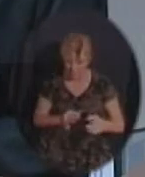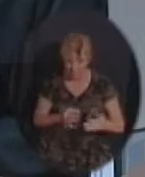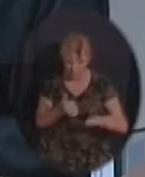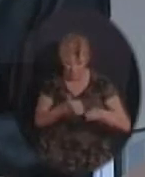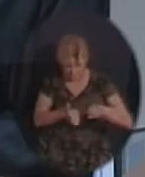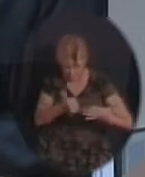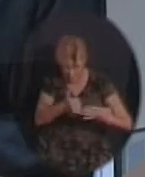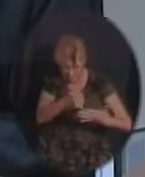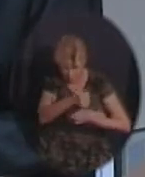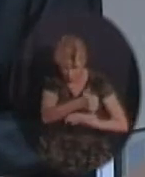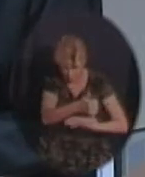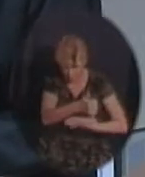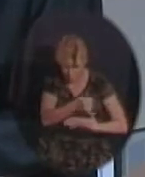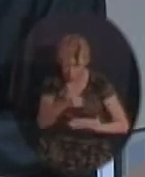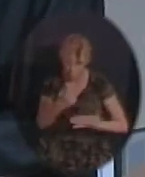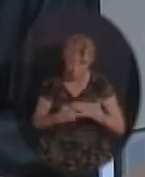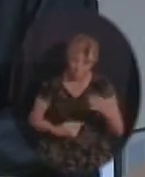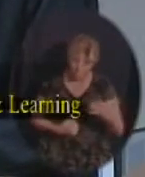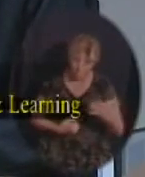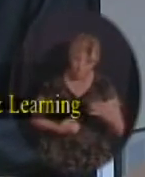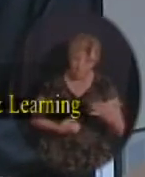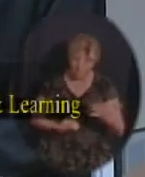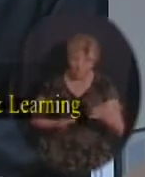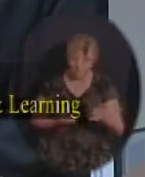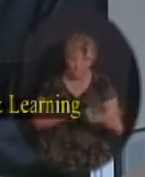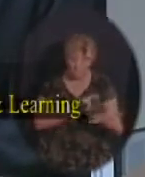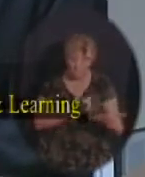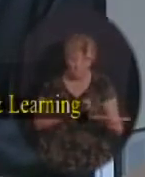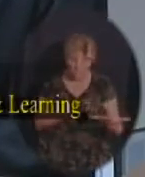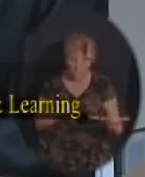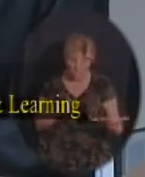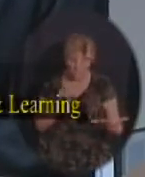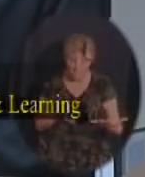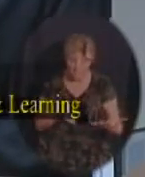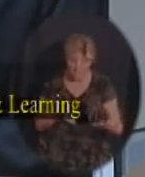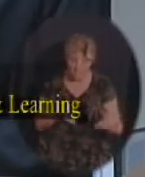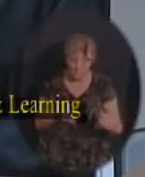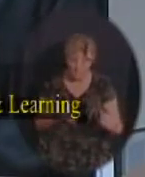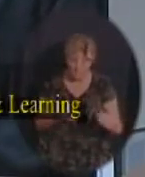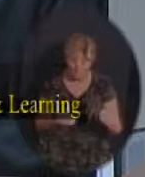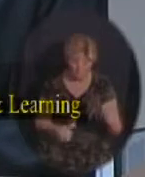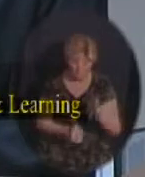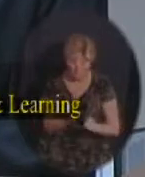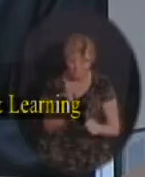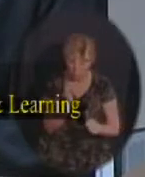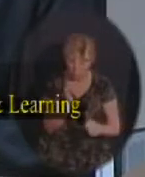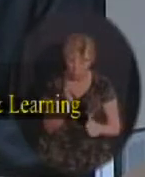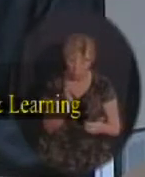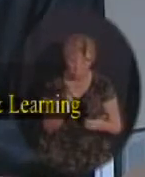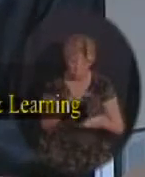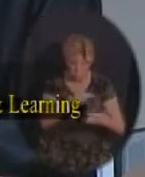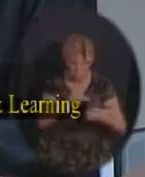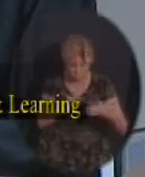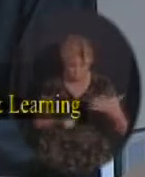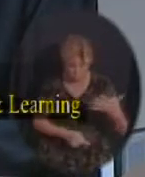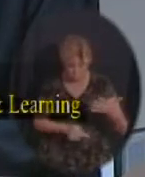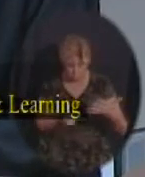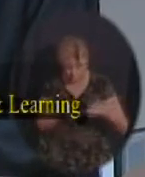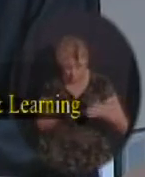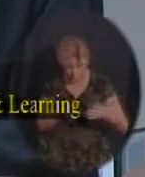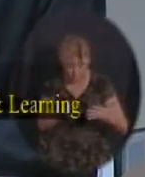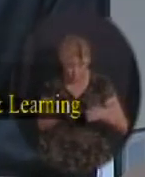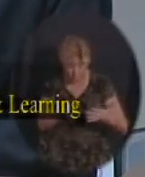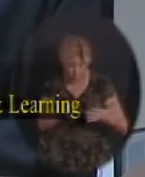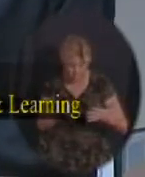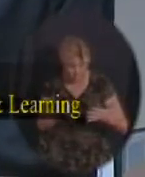is, 100% of the students stay with that, then that would be our highest criteria, and that would help us make a decision on whether or not to have it at another grade